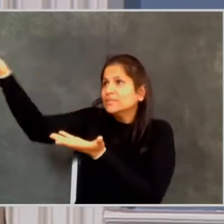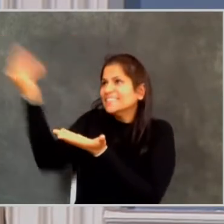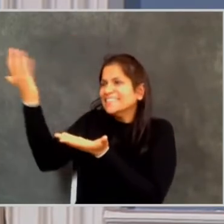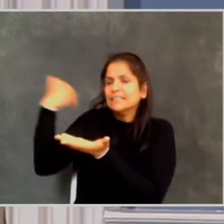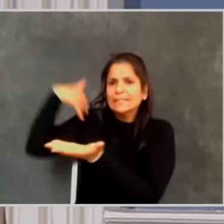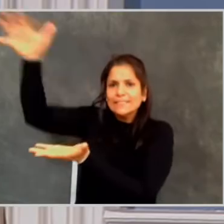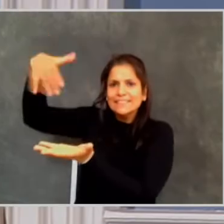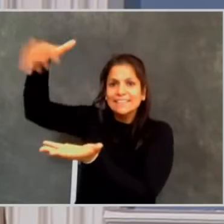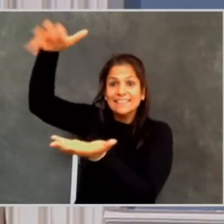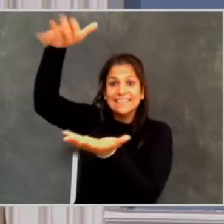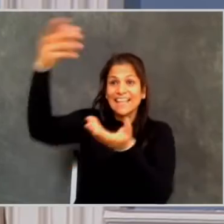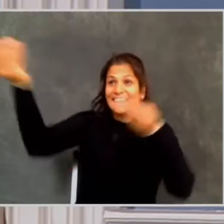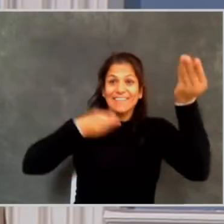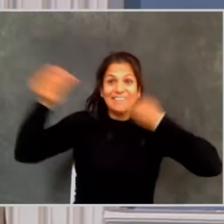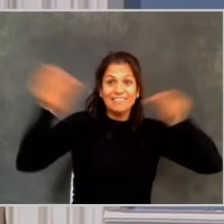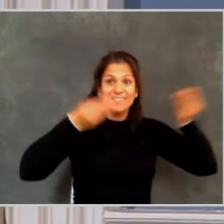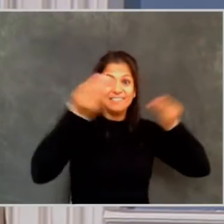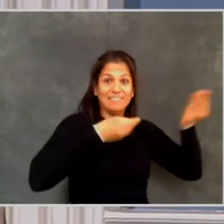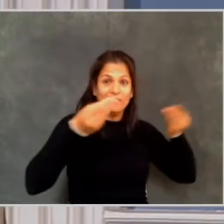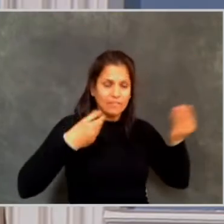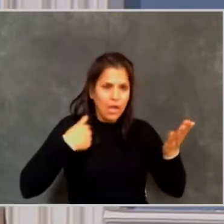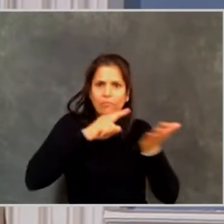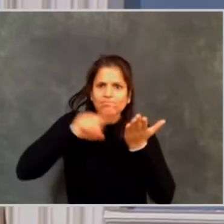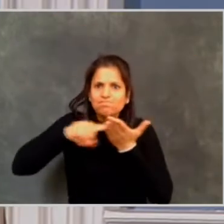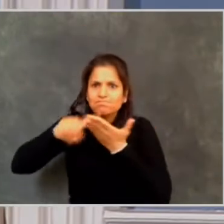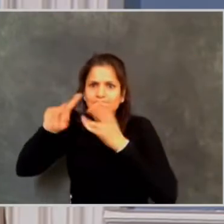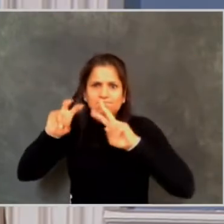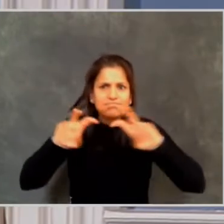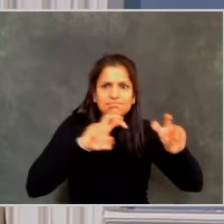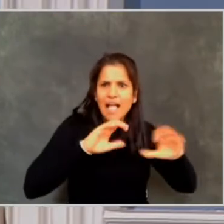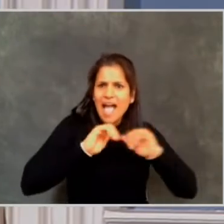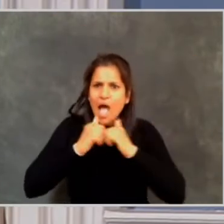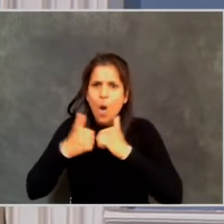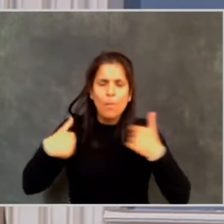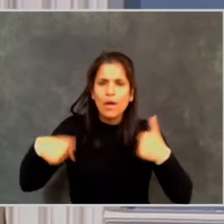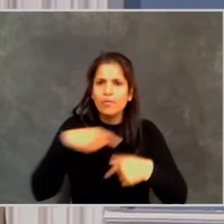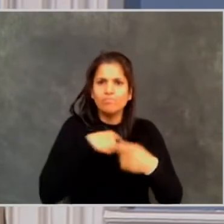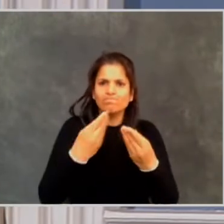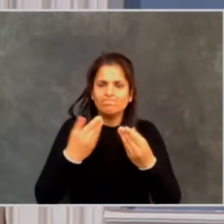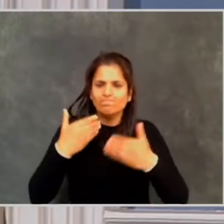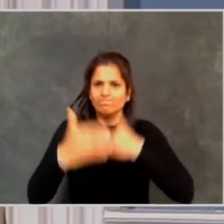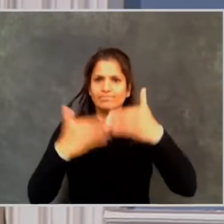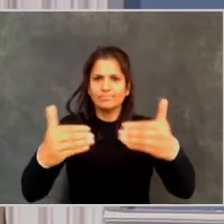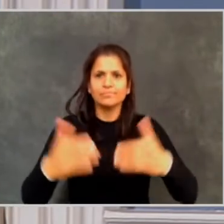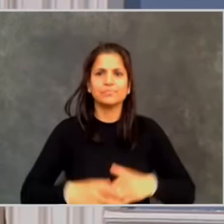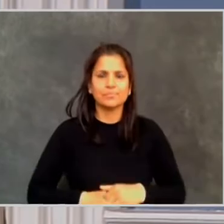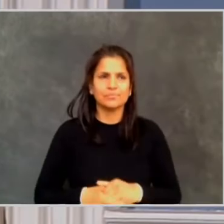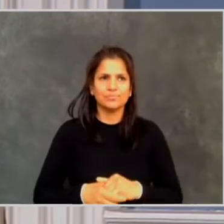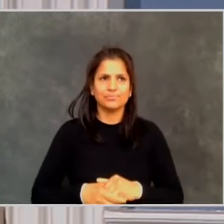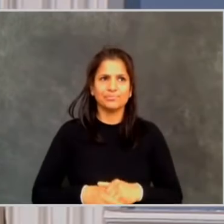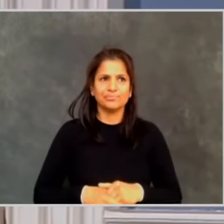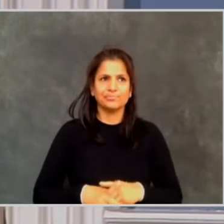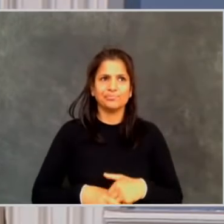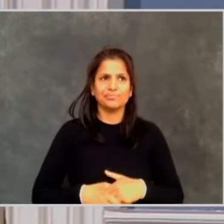point is that all of that is work that needed to be accelerated. There were technical issues that had to